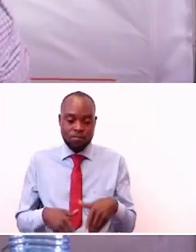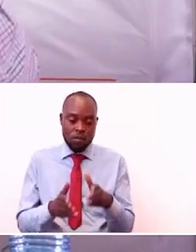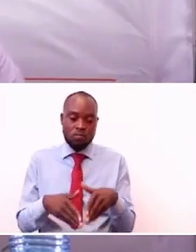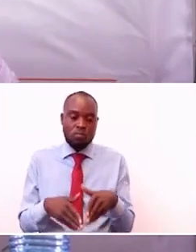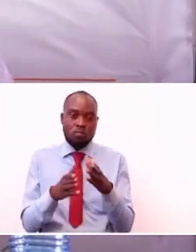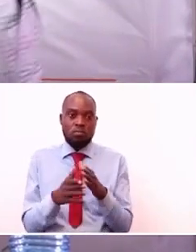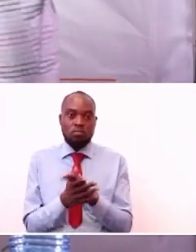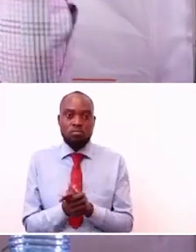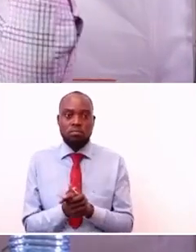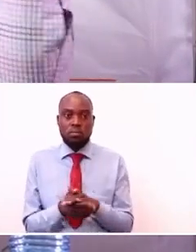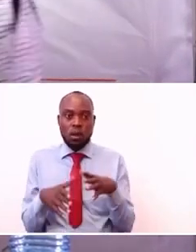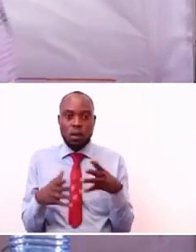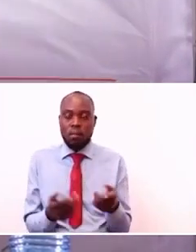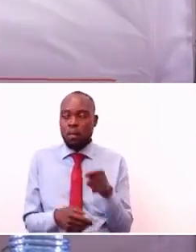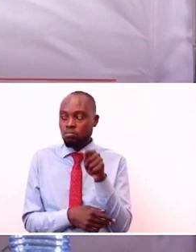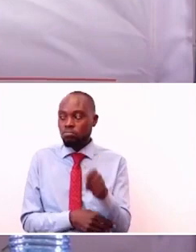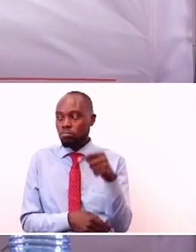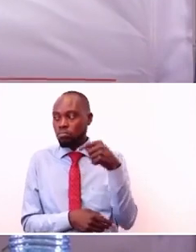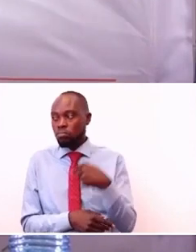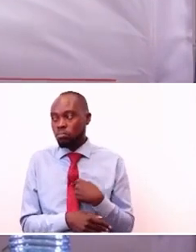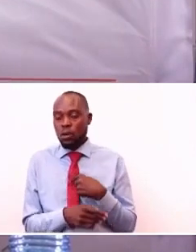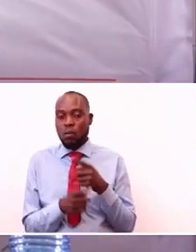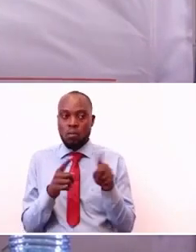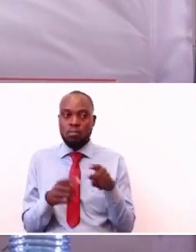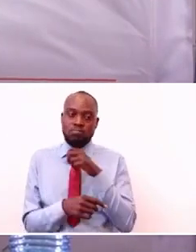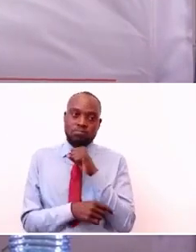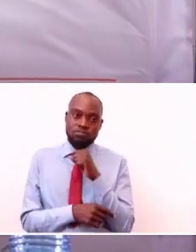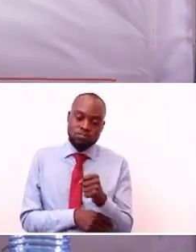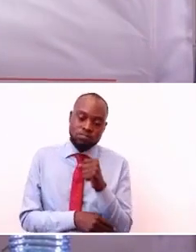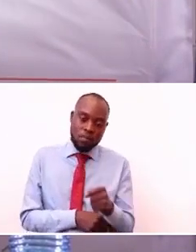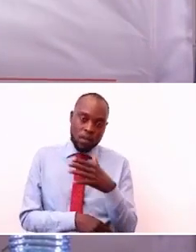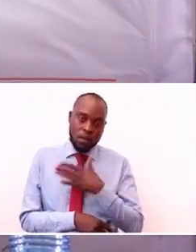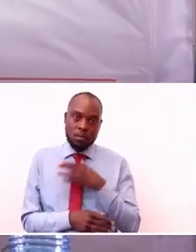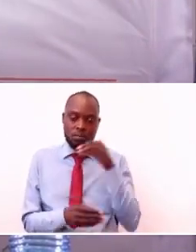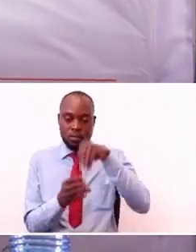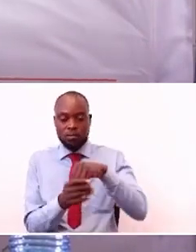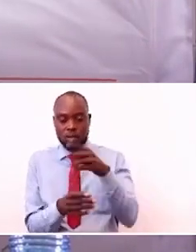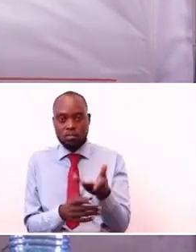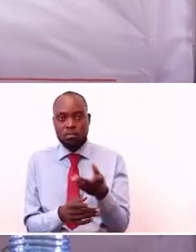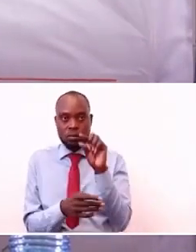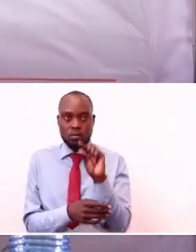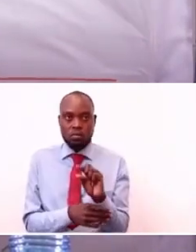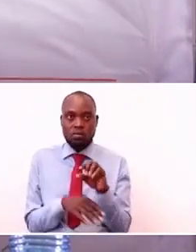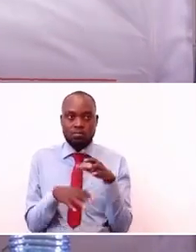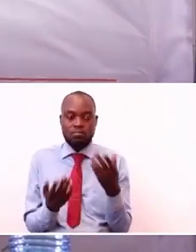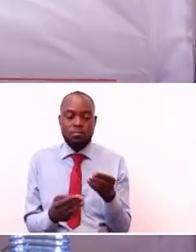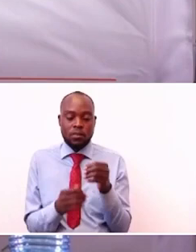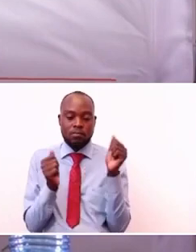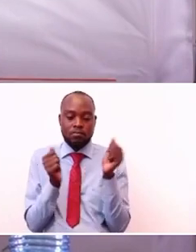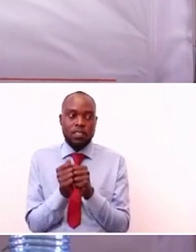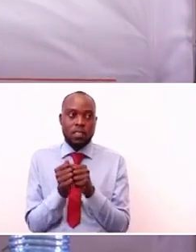where you, myself, and my grandmother can put in as low as $10, as low